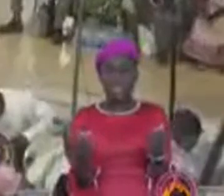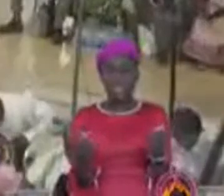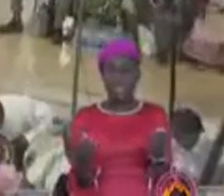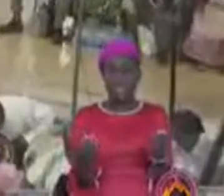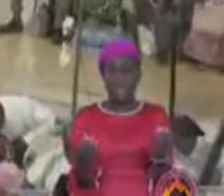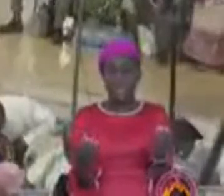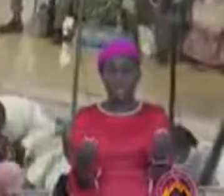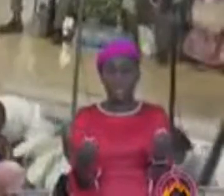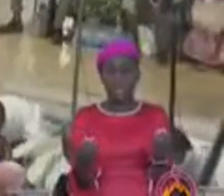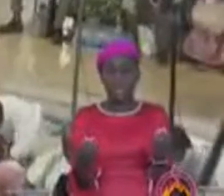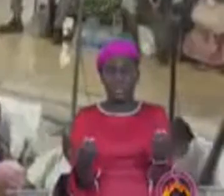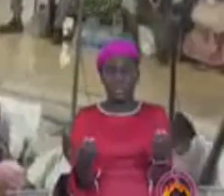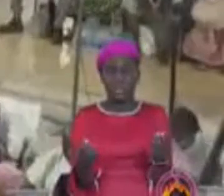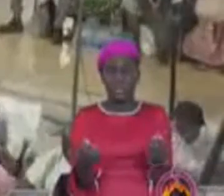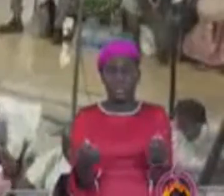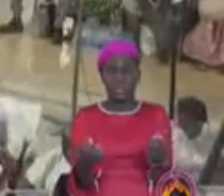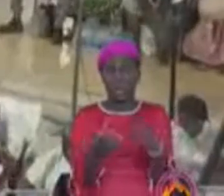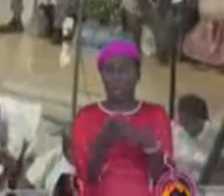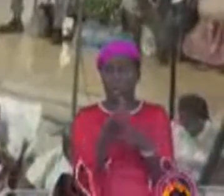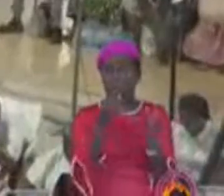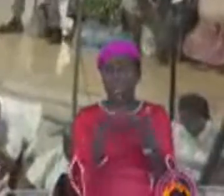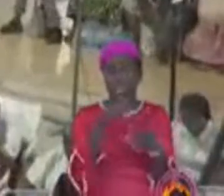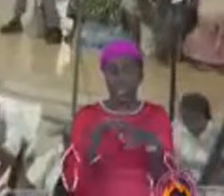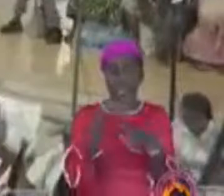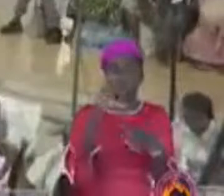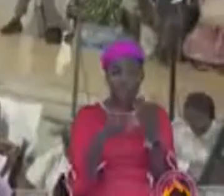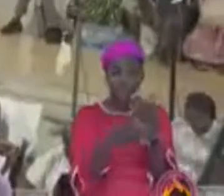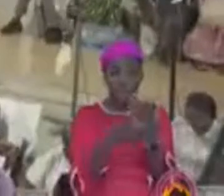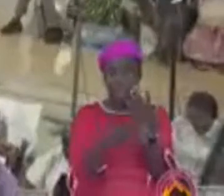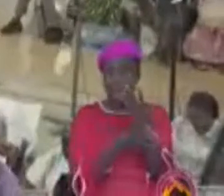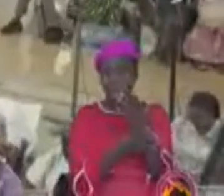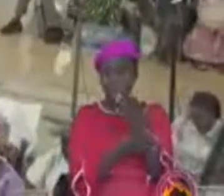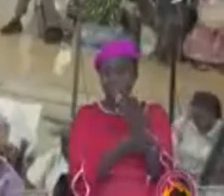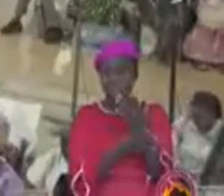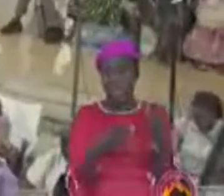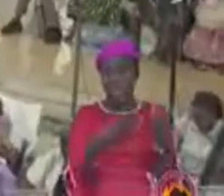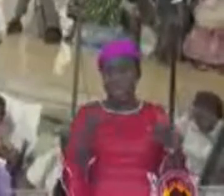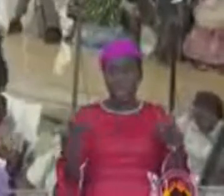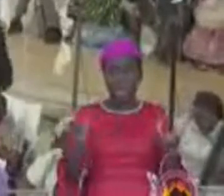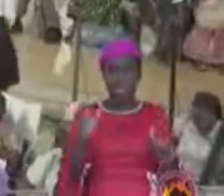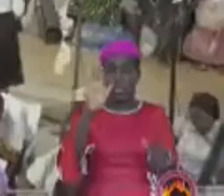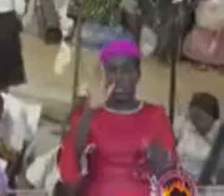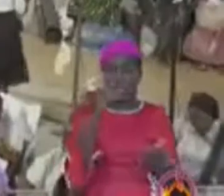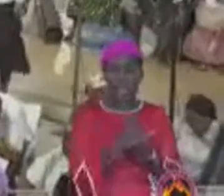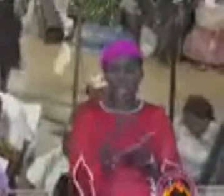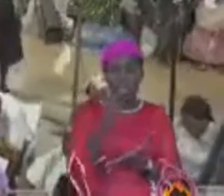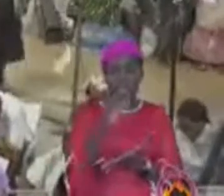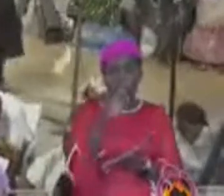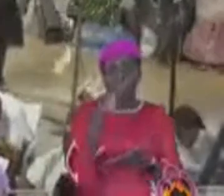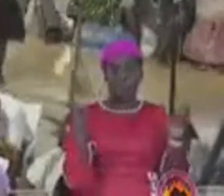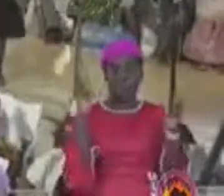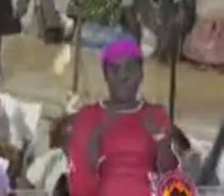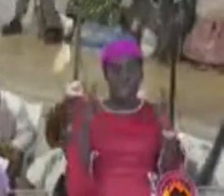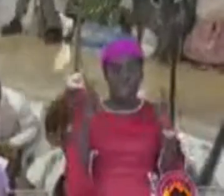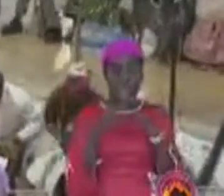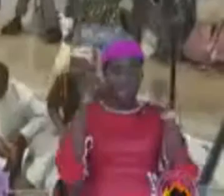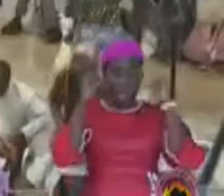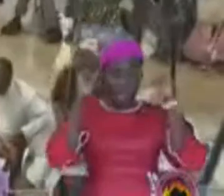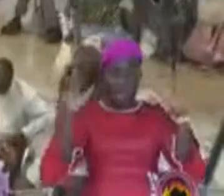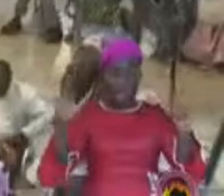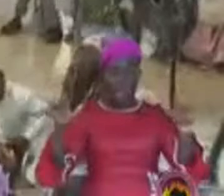Hold it in your hand and remain standing. And let your amen be the loudest